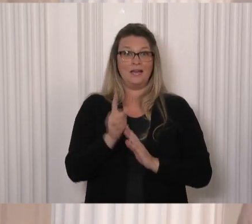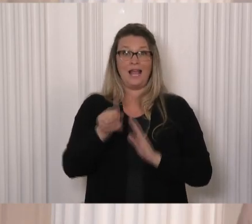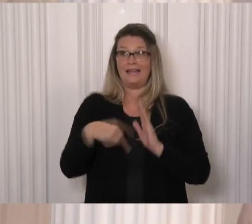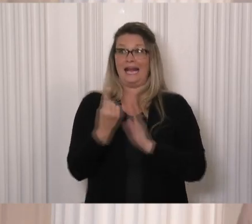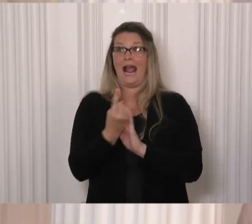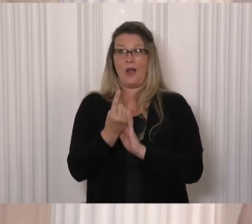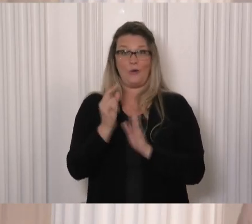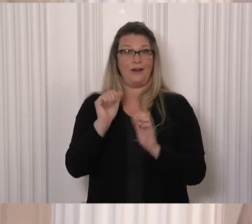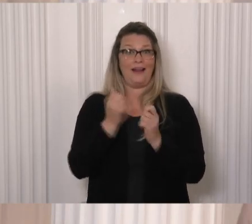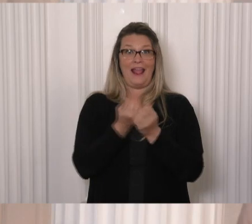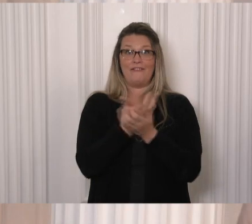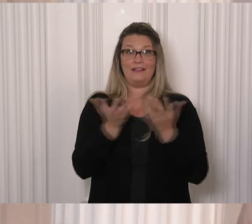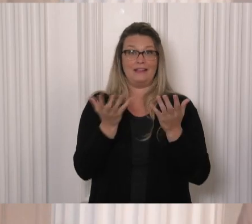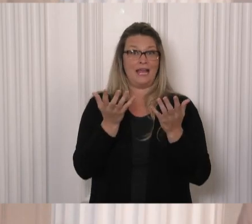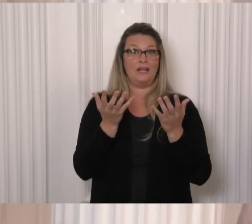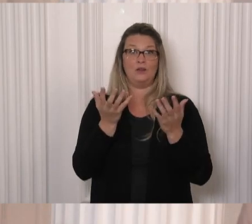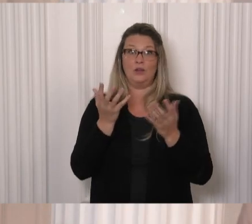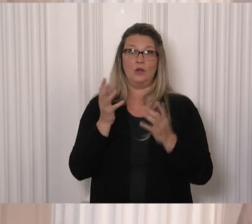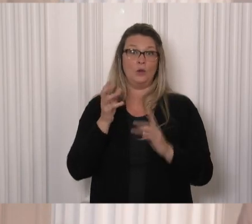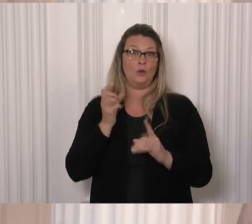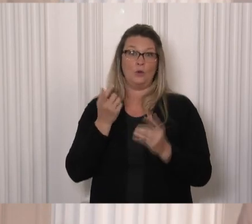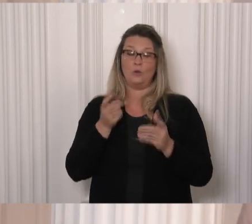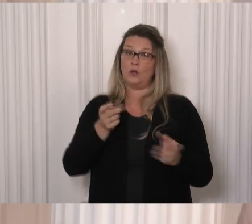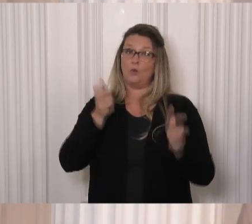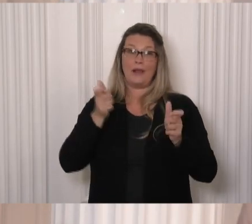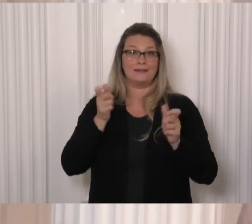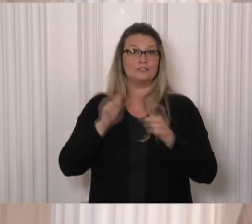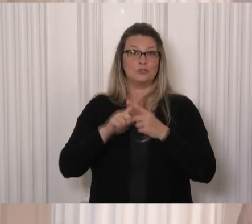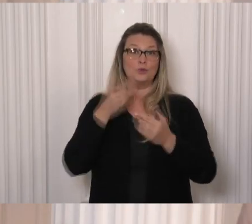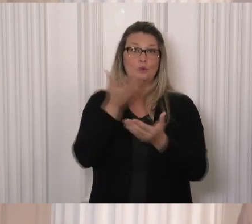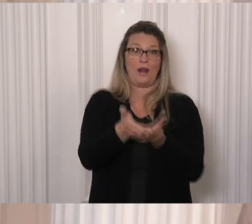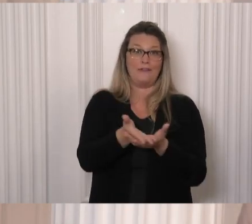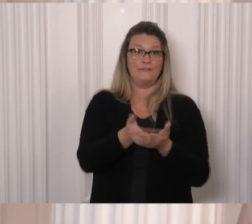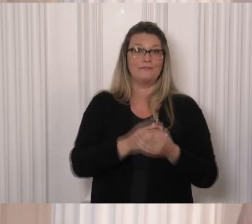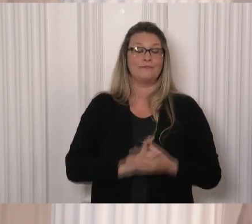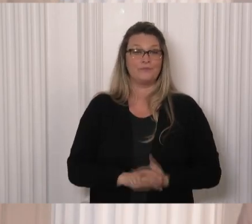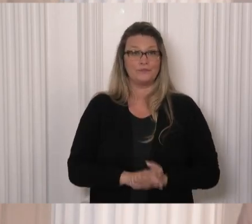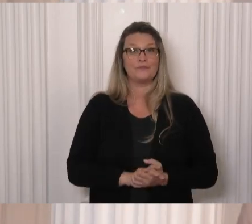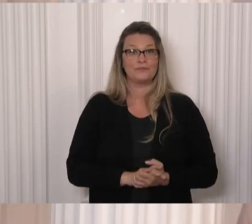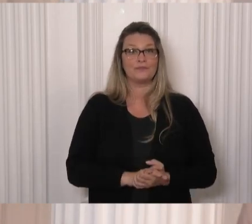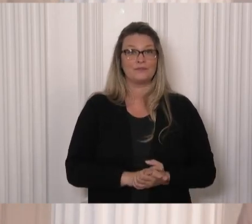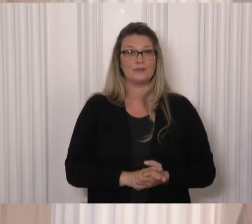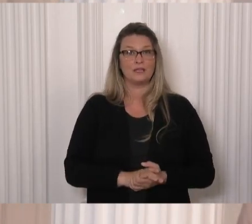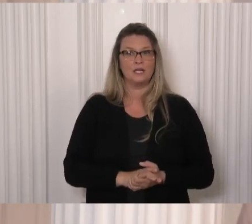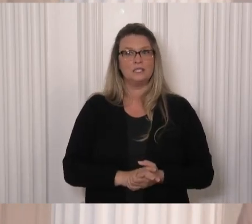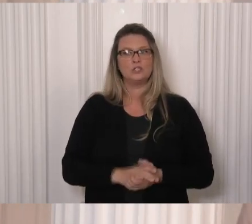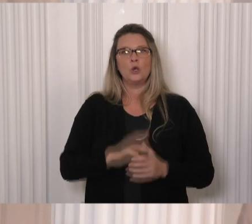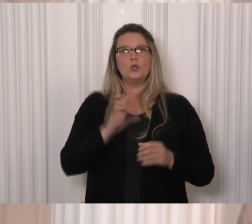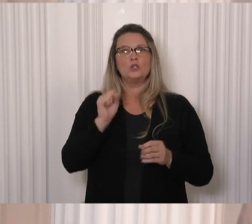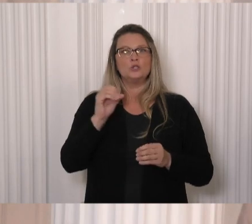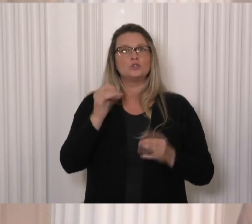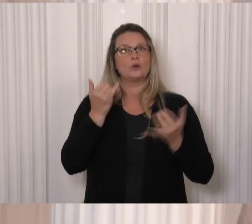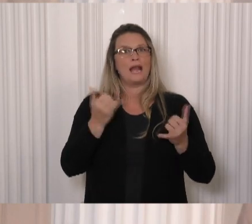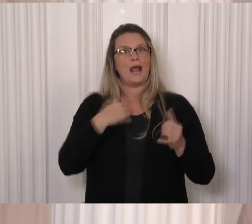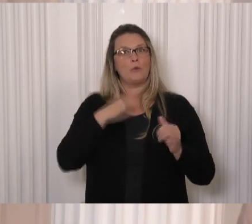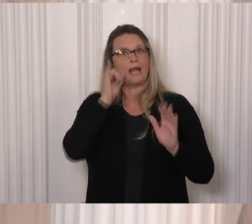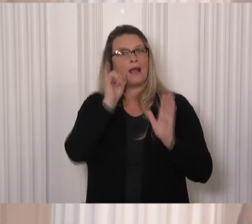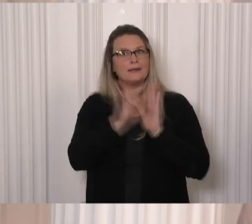so of identifying a case. That happens is happening with each of these that we're identifying at this